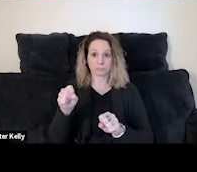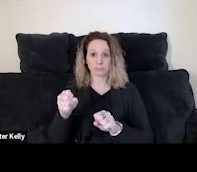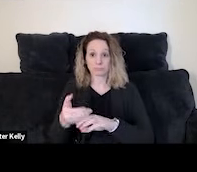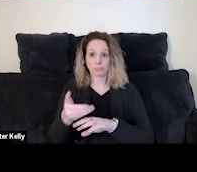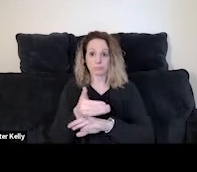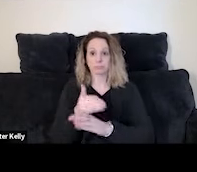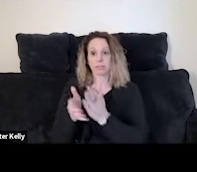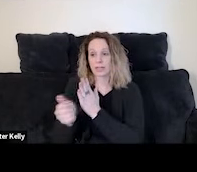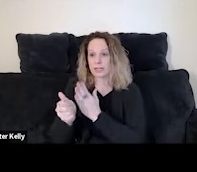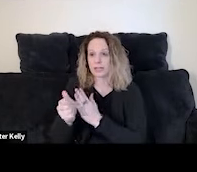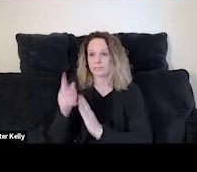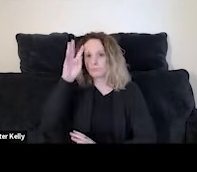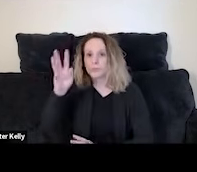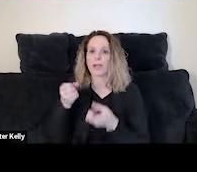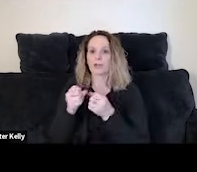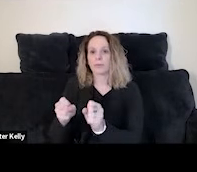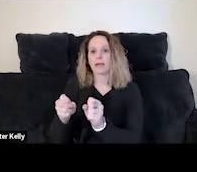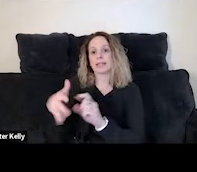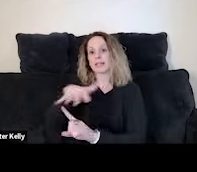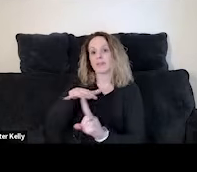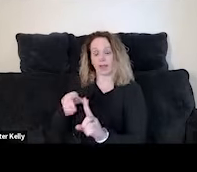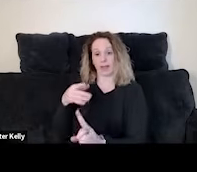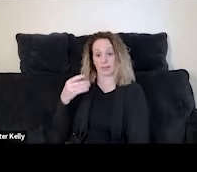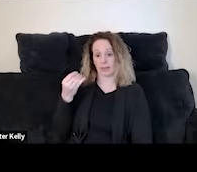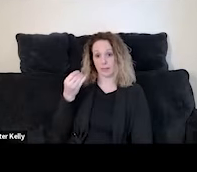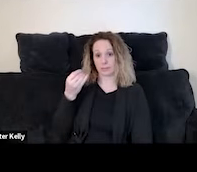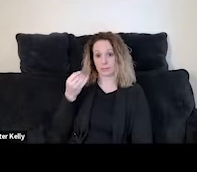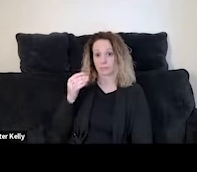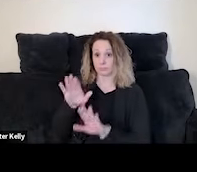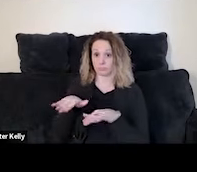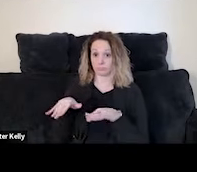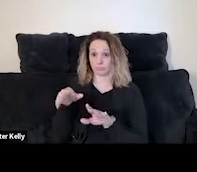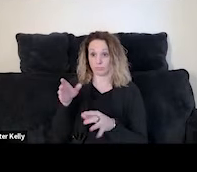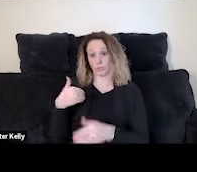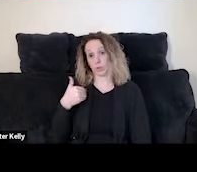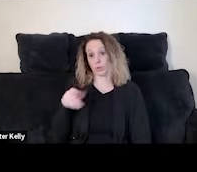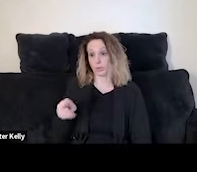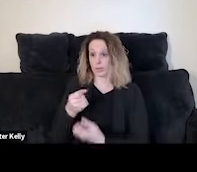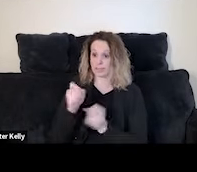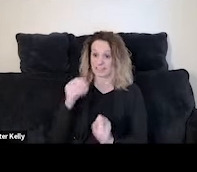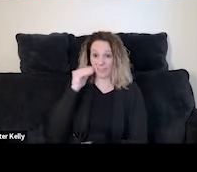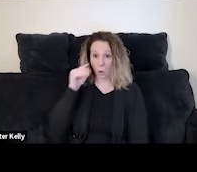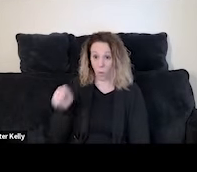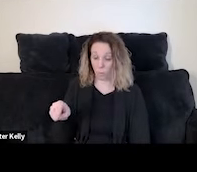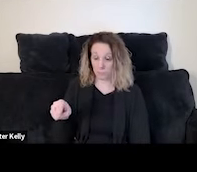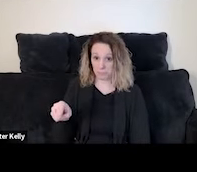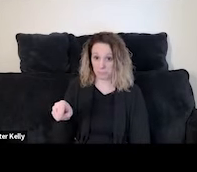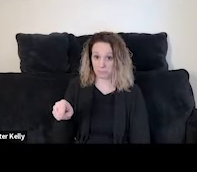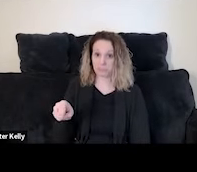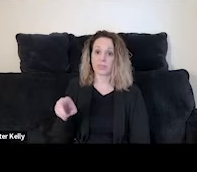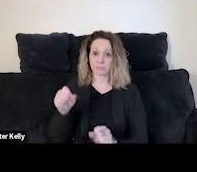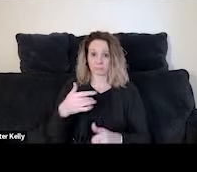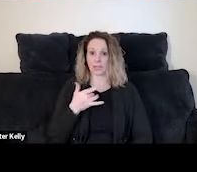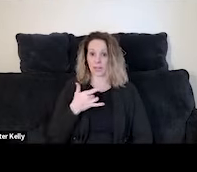and create strategies in an environment where their child or their youth is safe at home, and that they can